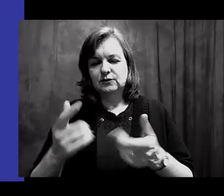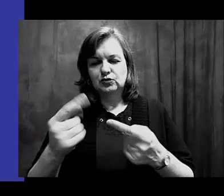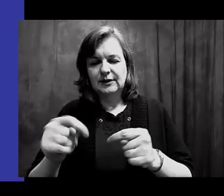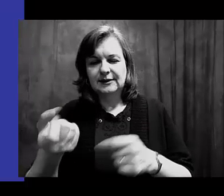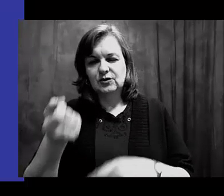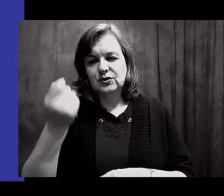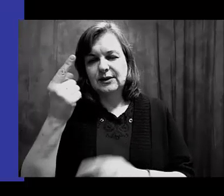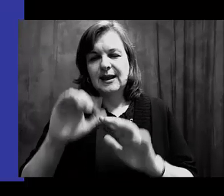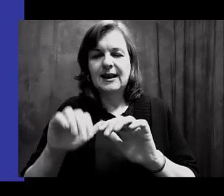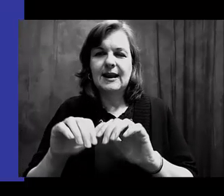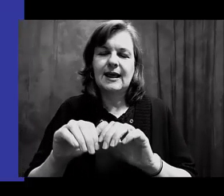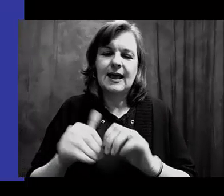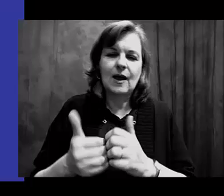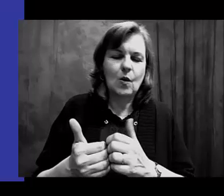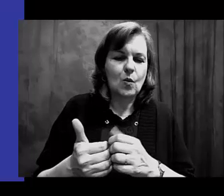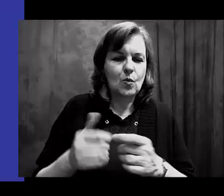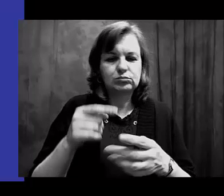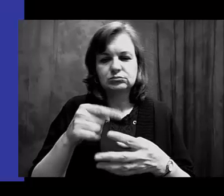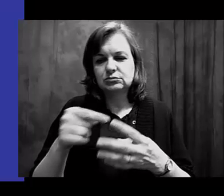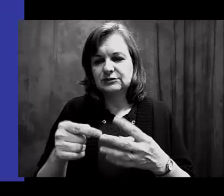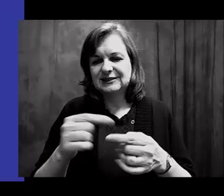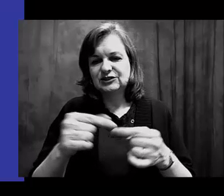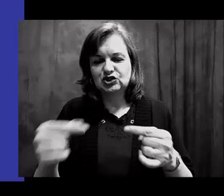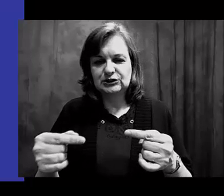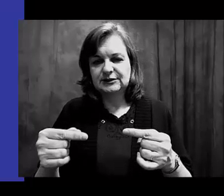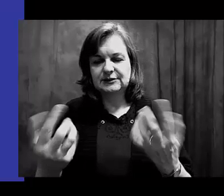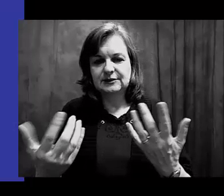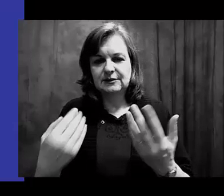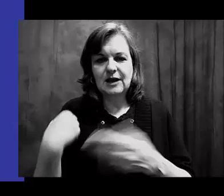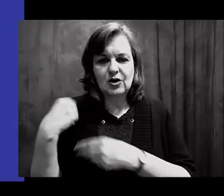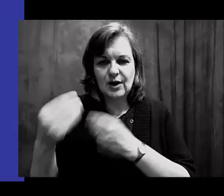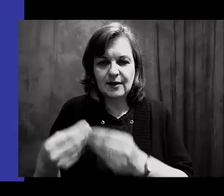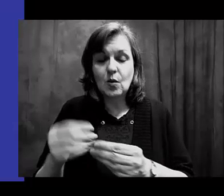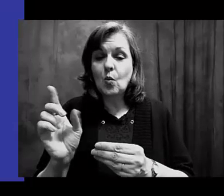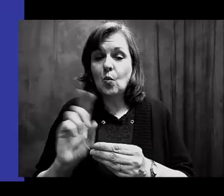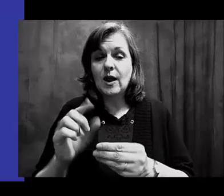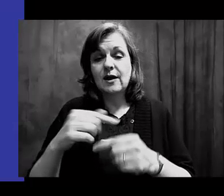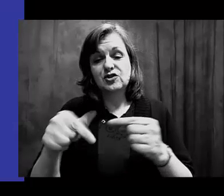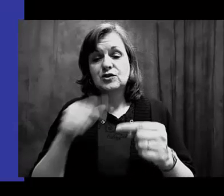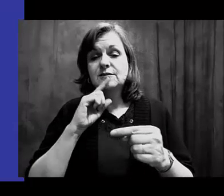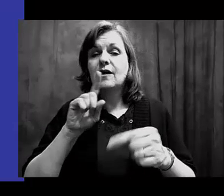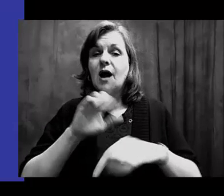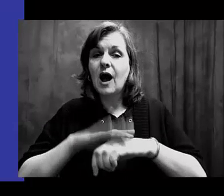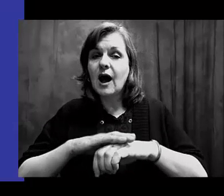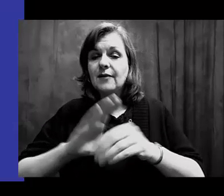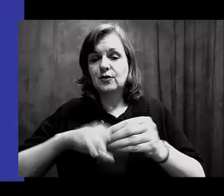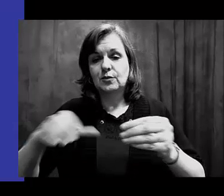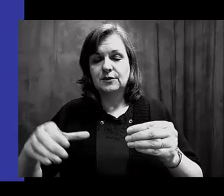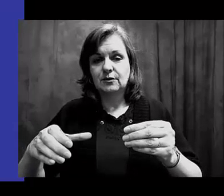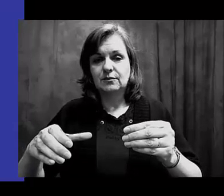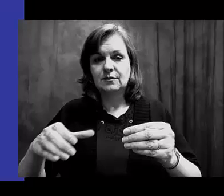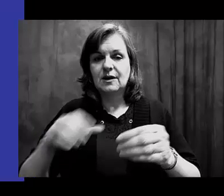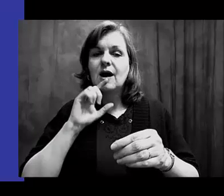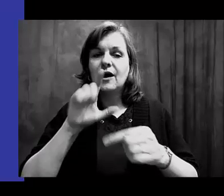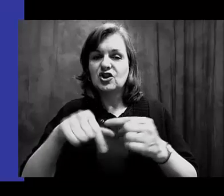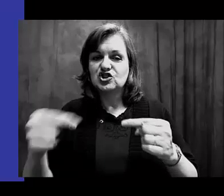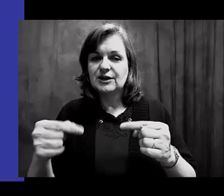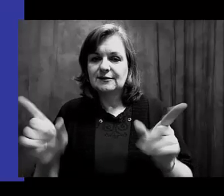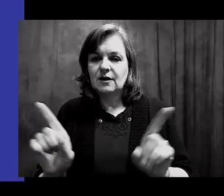understand where these genes lie on our chromosomes. Are they close together?